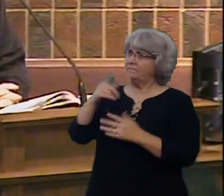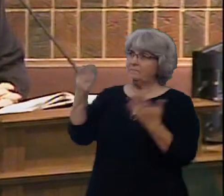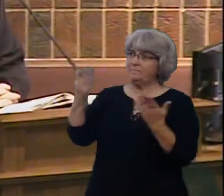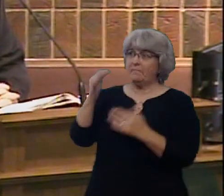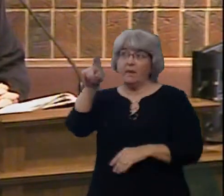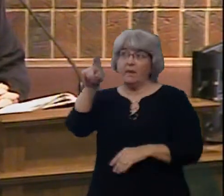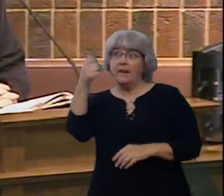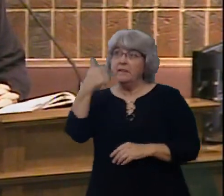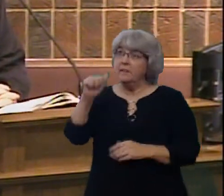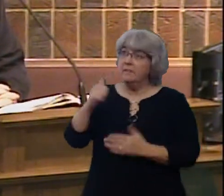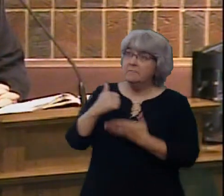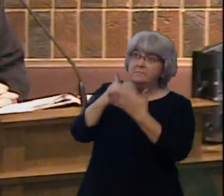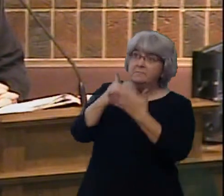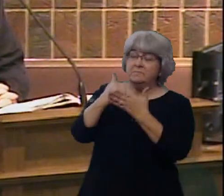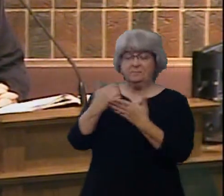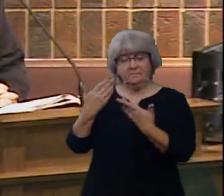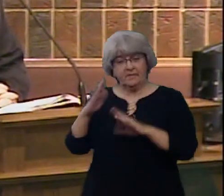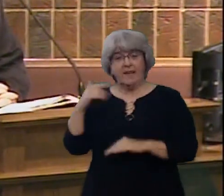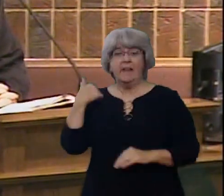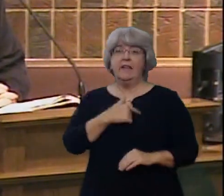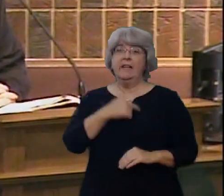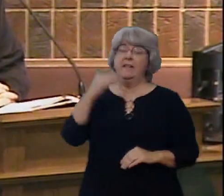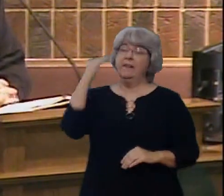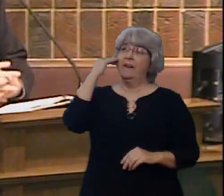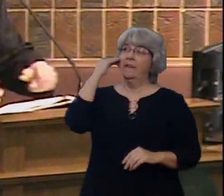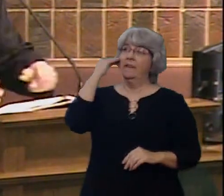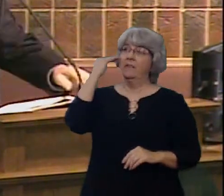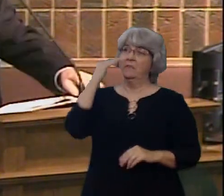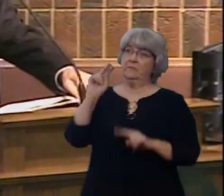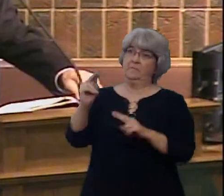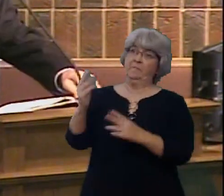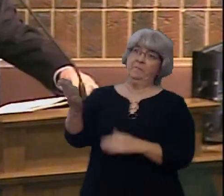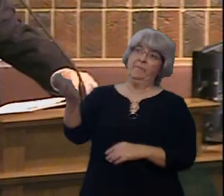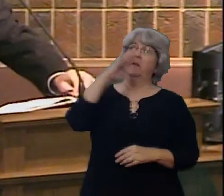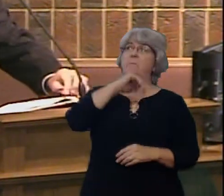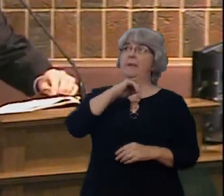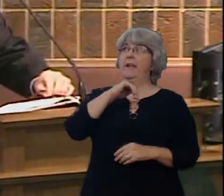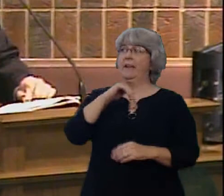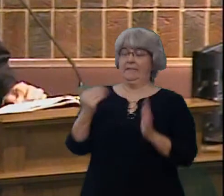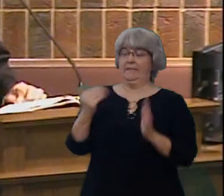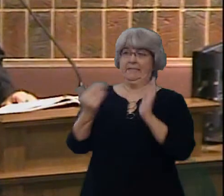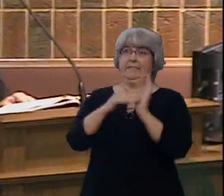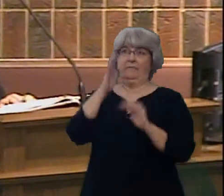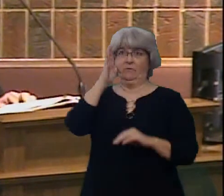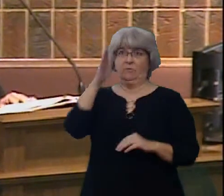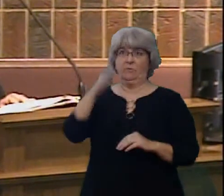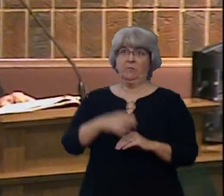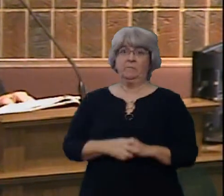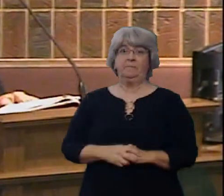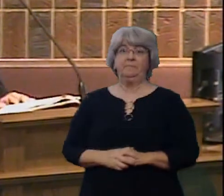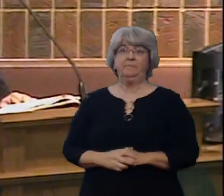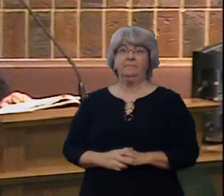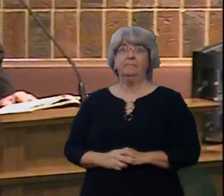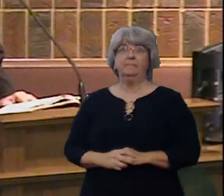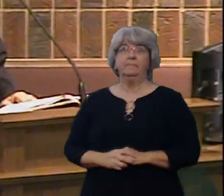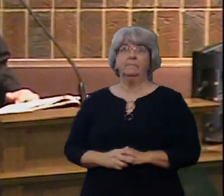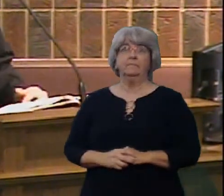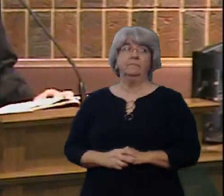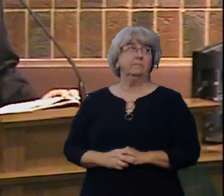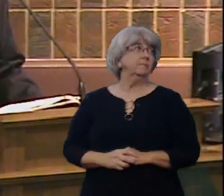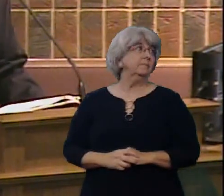out some way or serve you, let us know, and look for you to come back any future time you can. I have our closing prayer after this